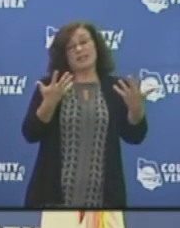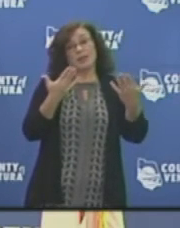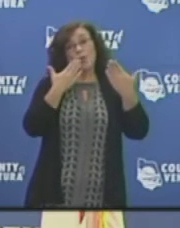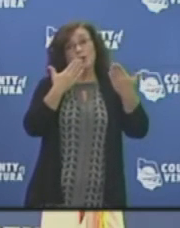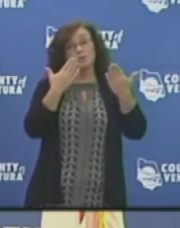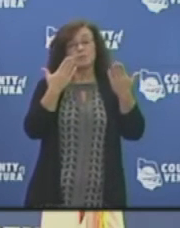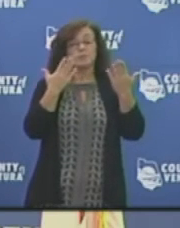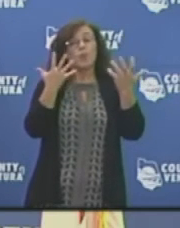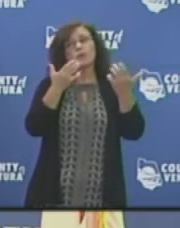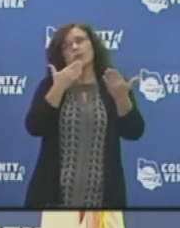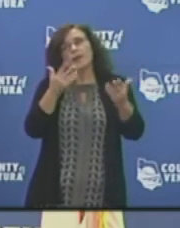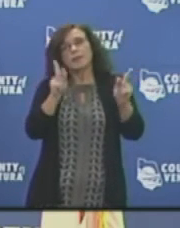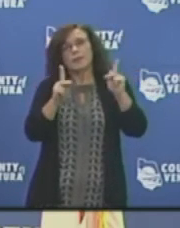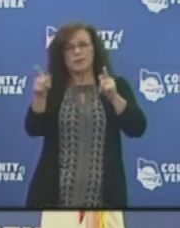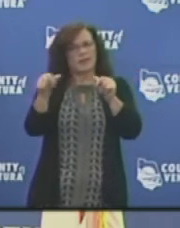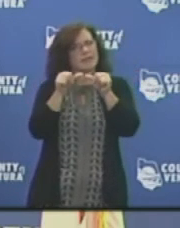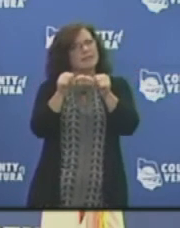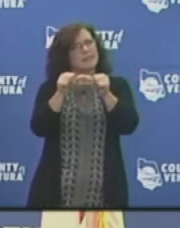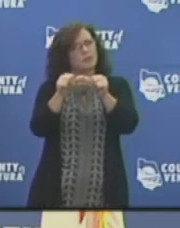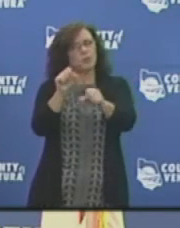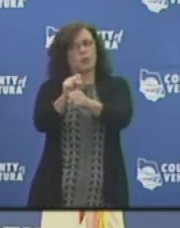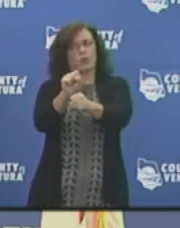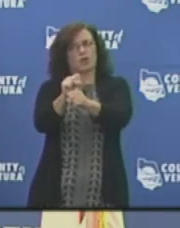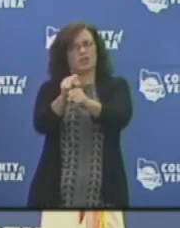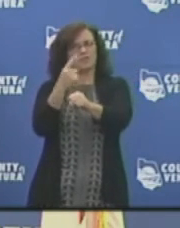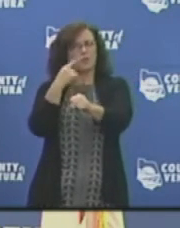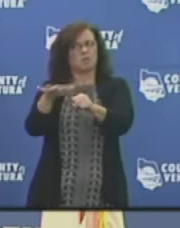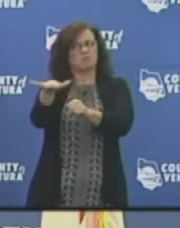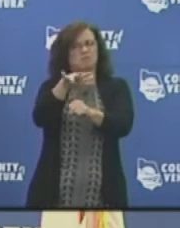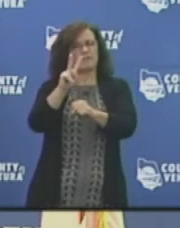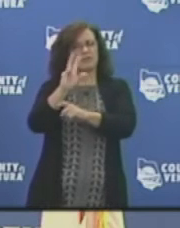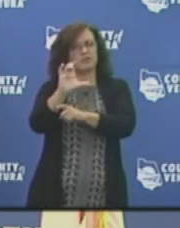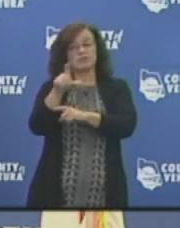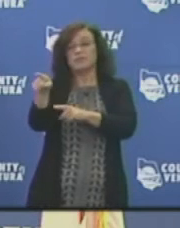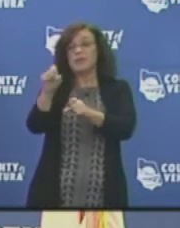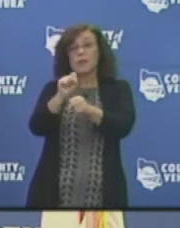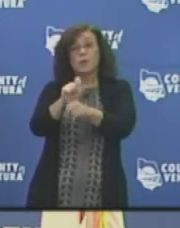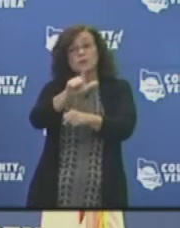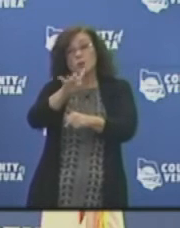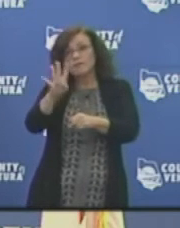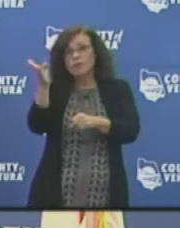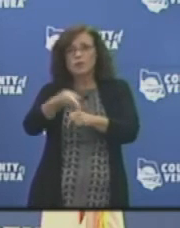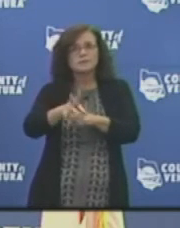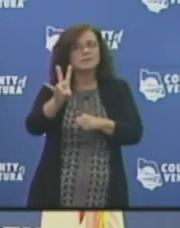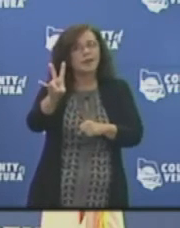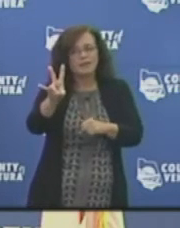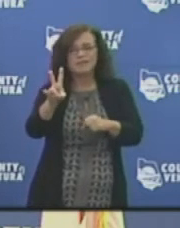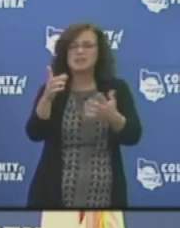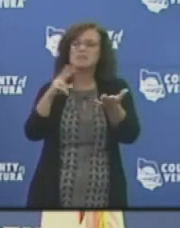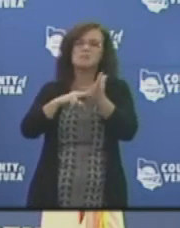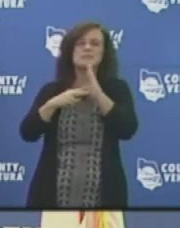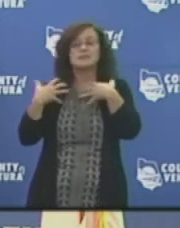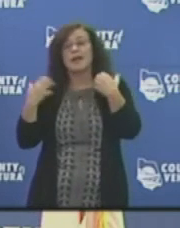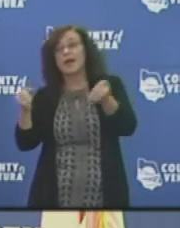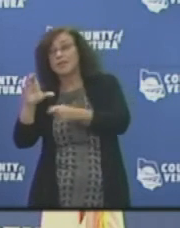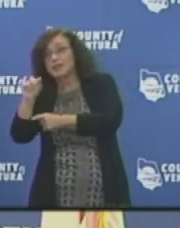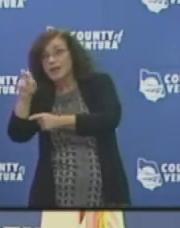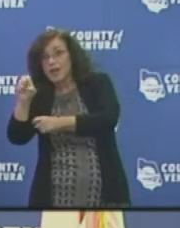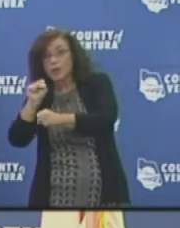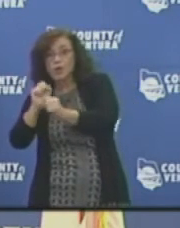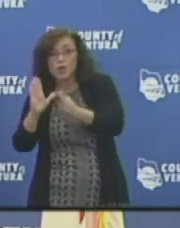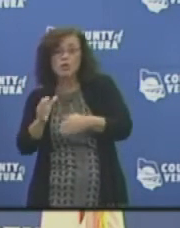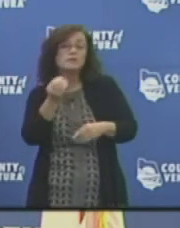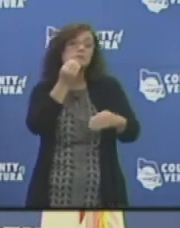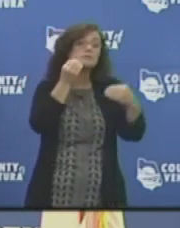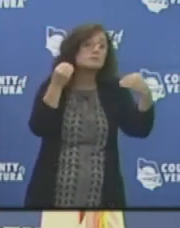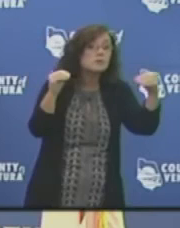to look out for our community 24/7 and who have never stopped, from our healthcare workers to our grocery clerks, to